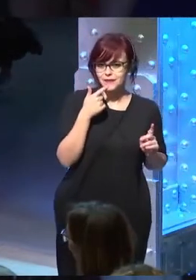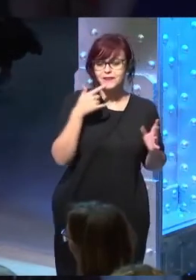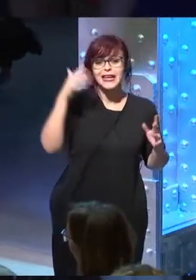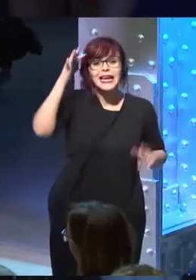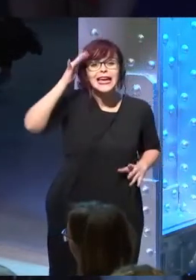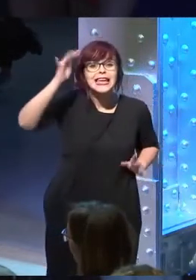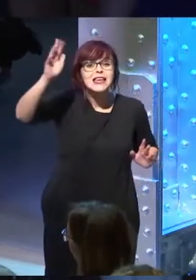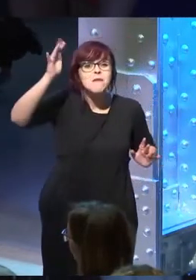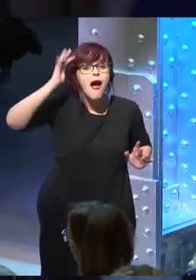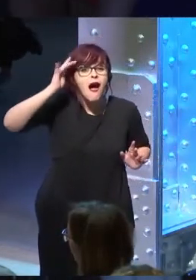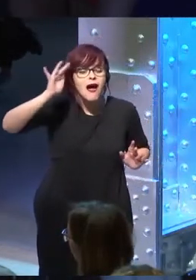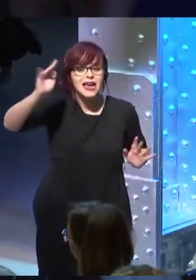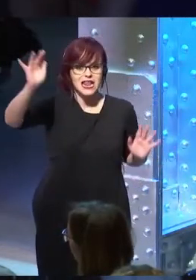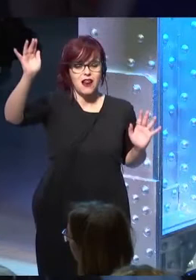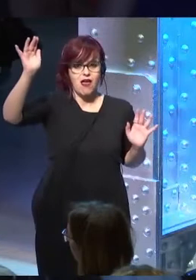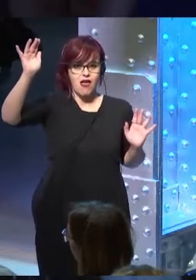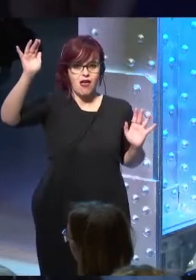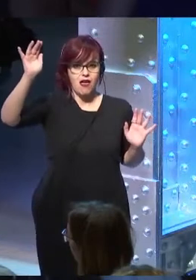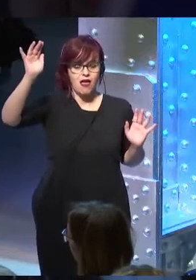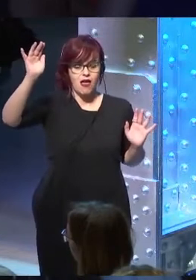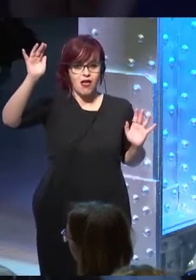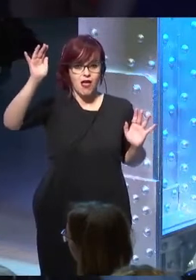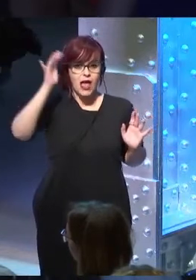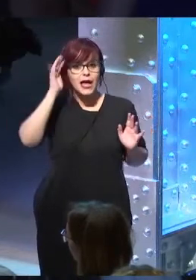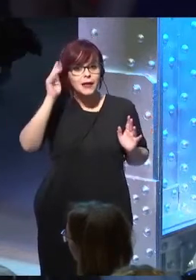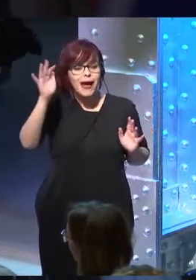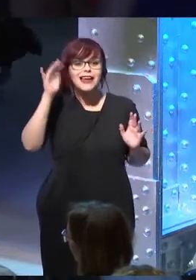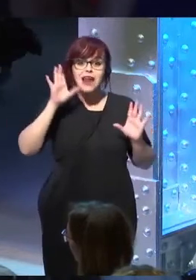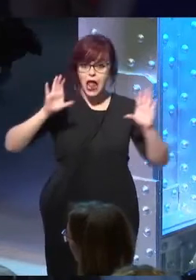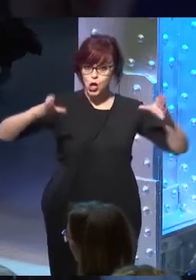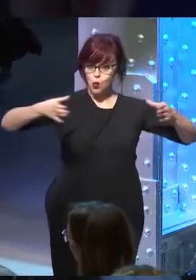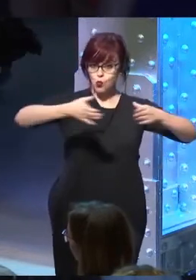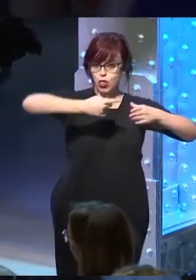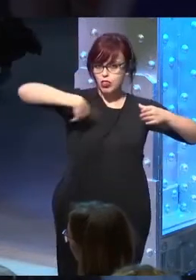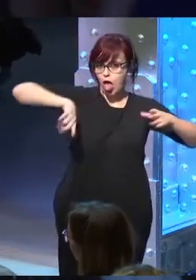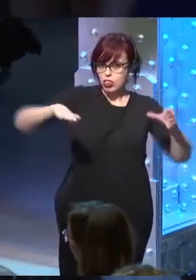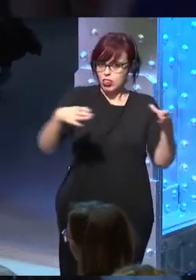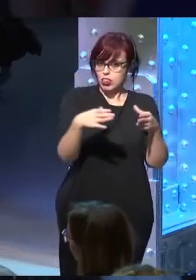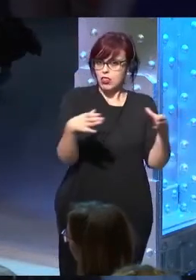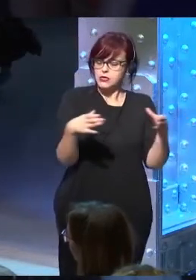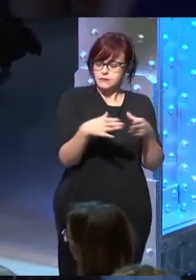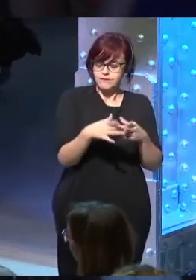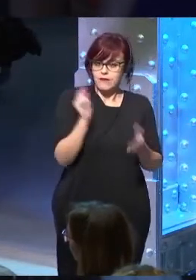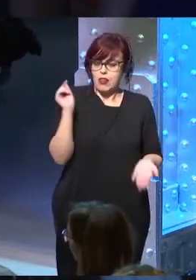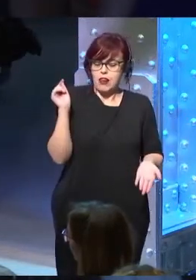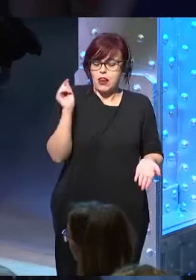entire community was struck by the following strange affliction.